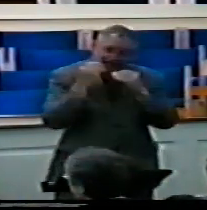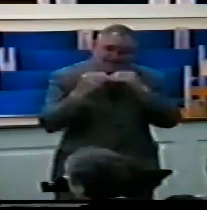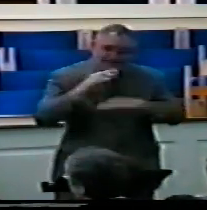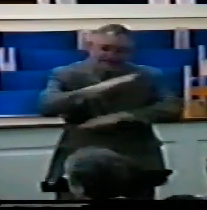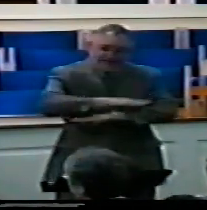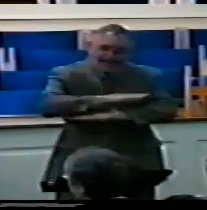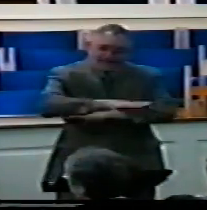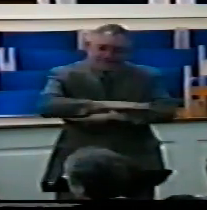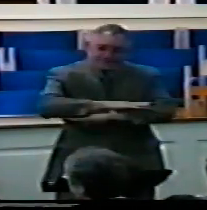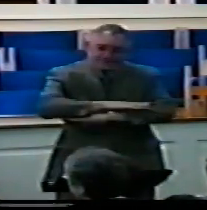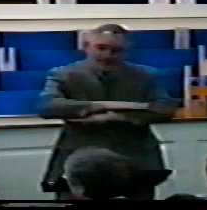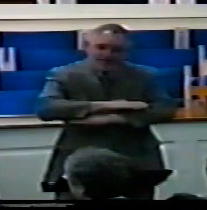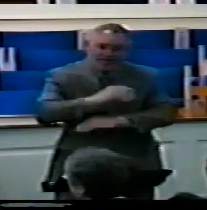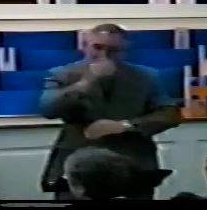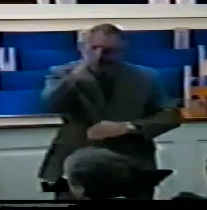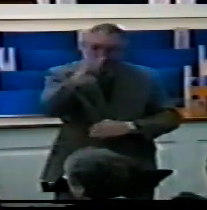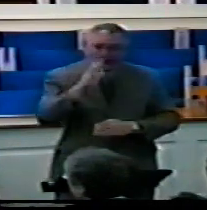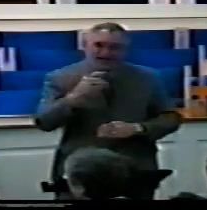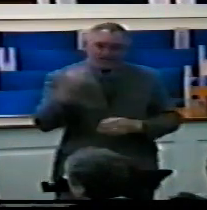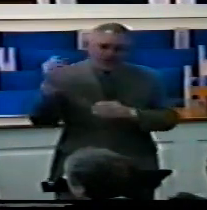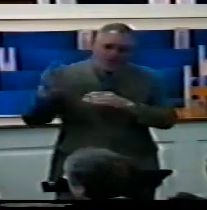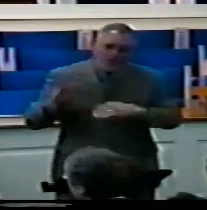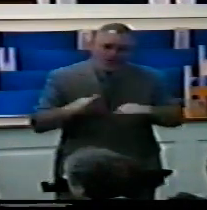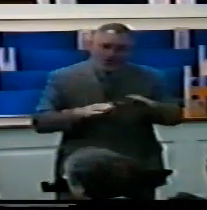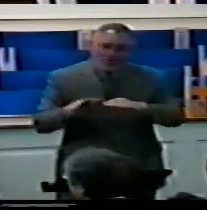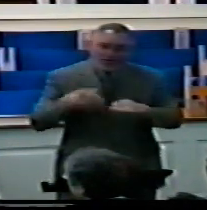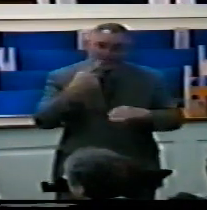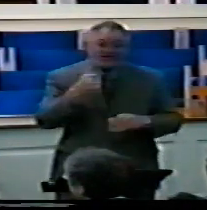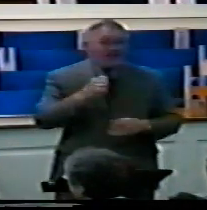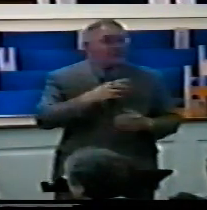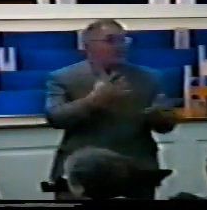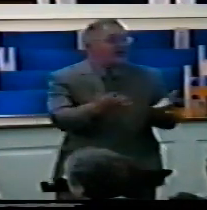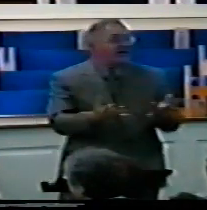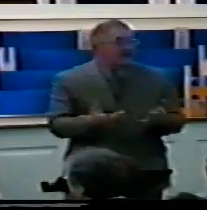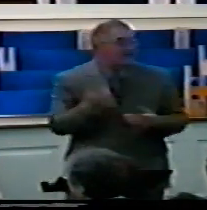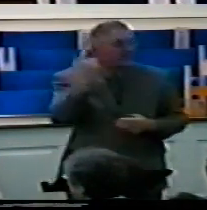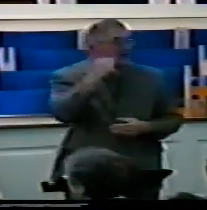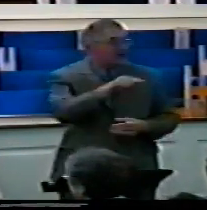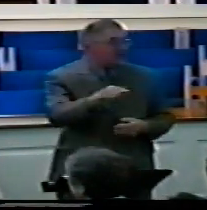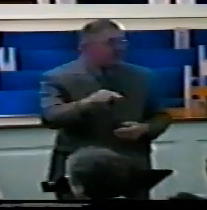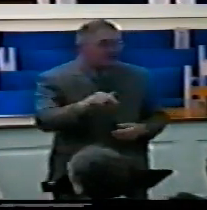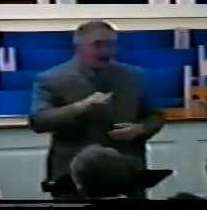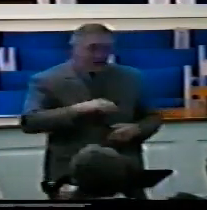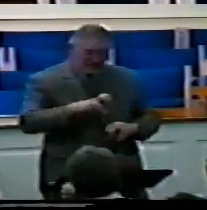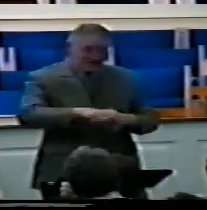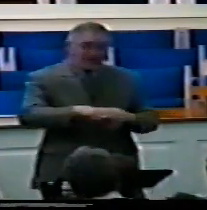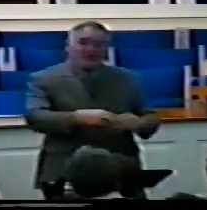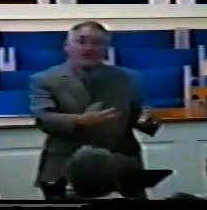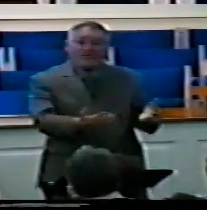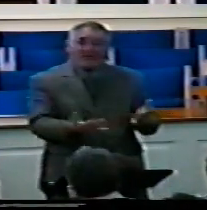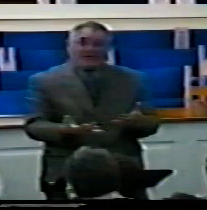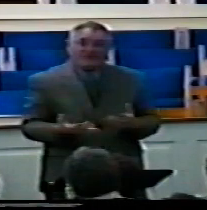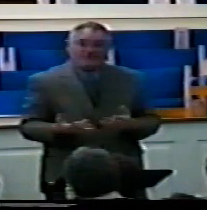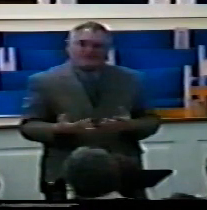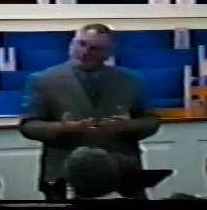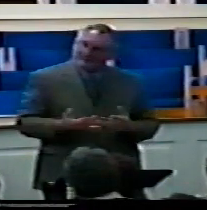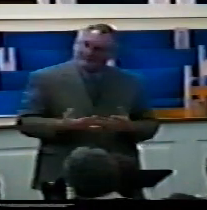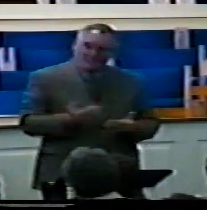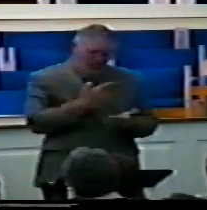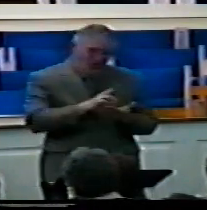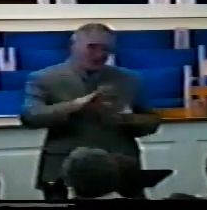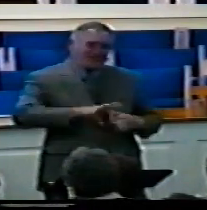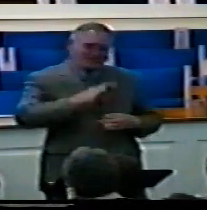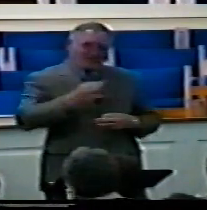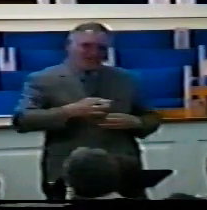I walked in that house and my daddy said, I've been waiting for you. He said, I've been waiting for you. I